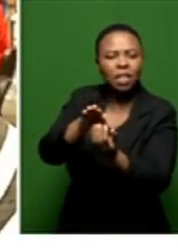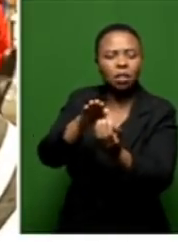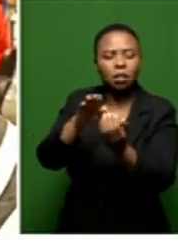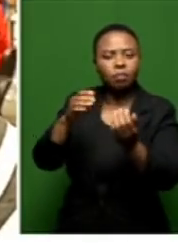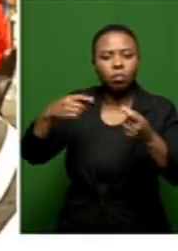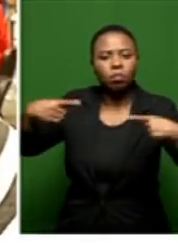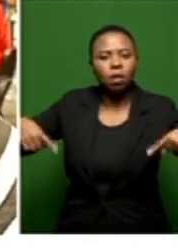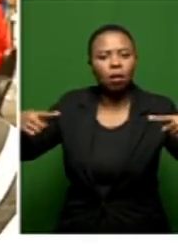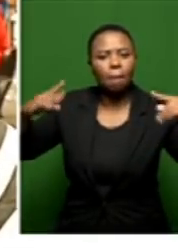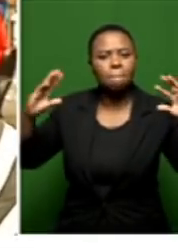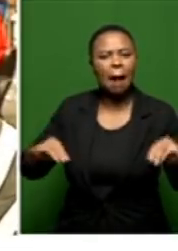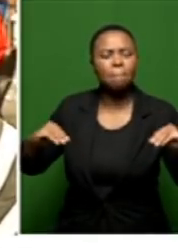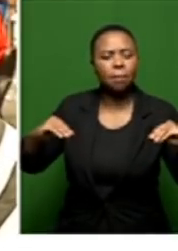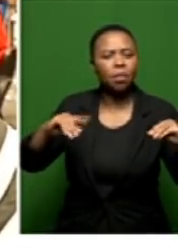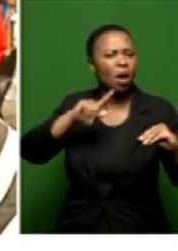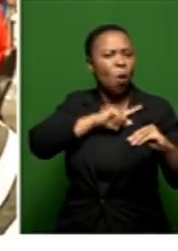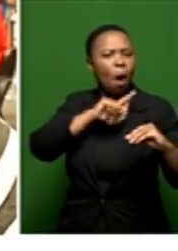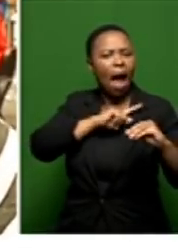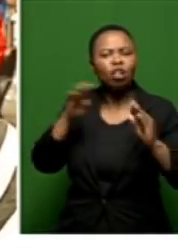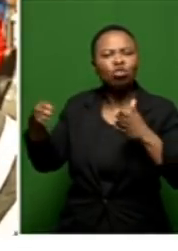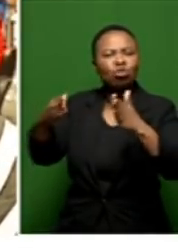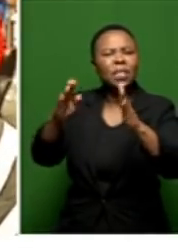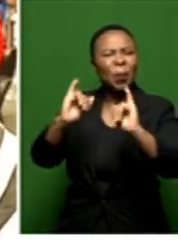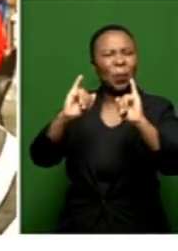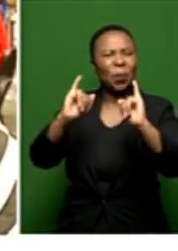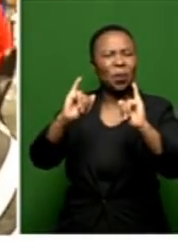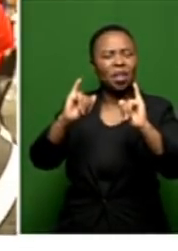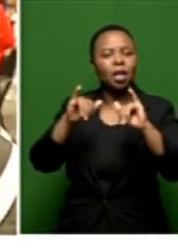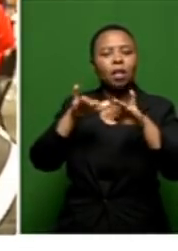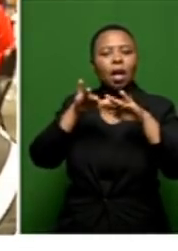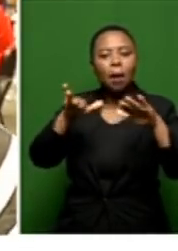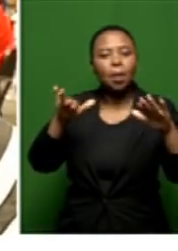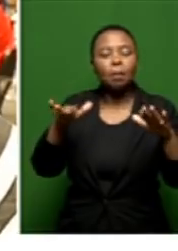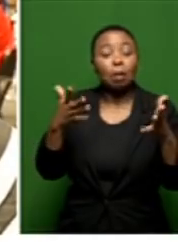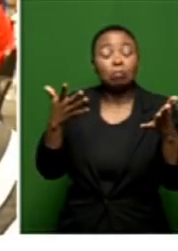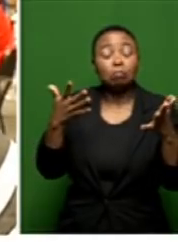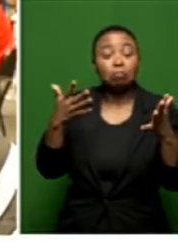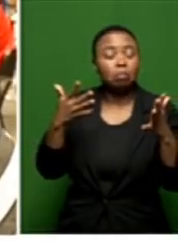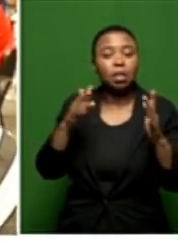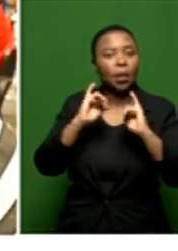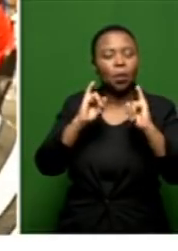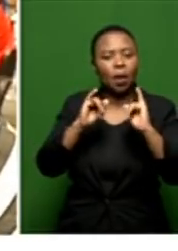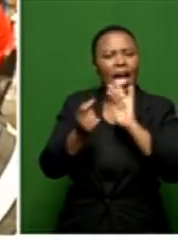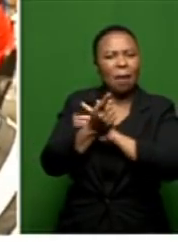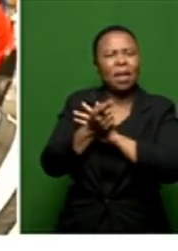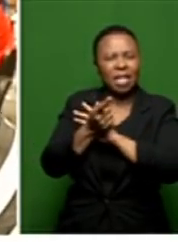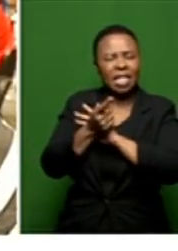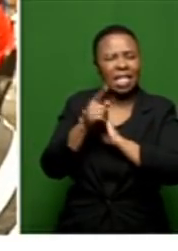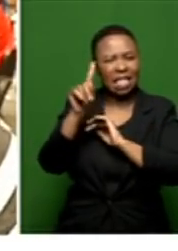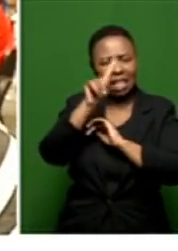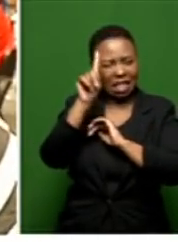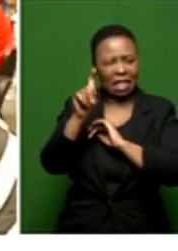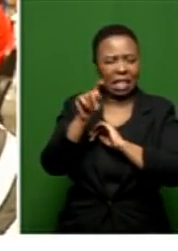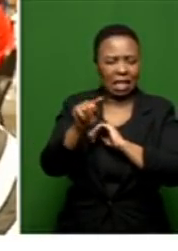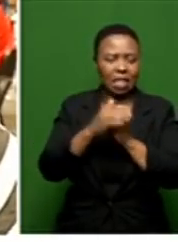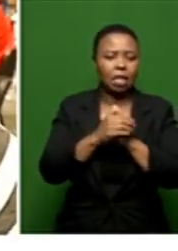single week because the potholes are so big, people are even swimming in them, as we've seen. And I think that, our political parties